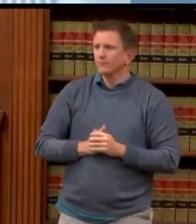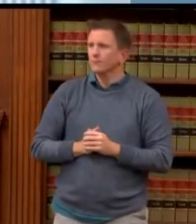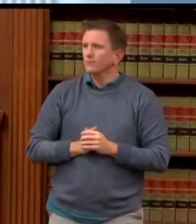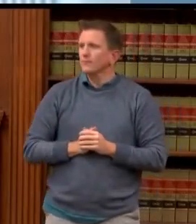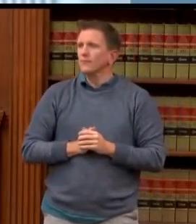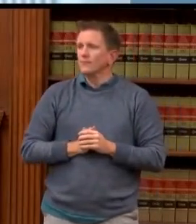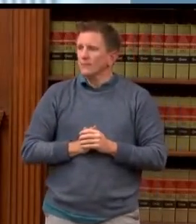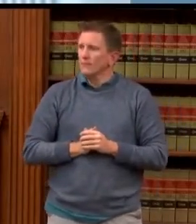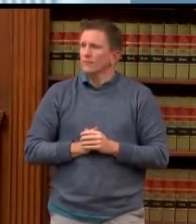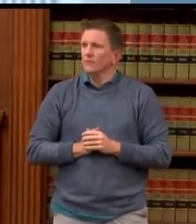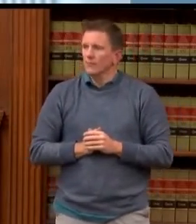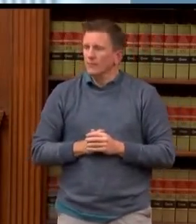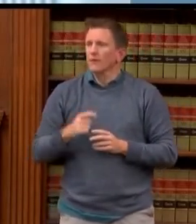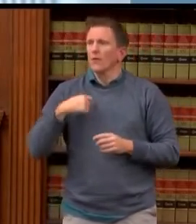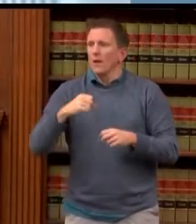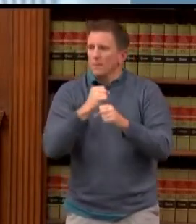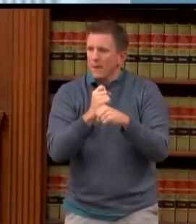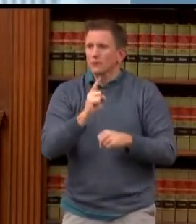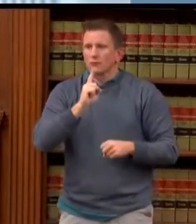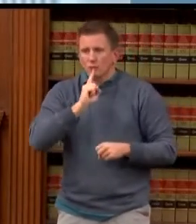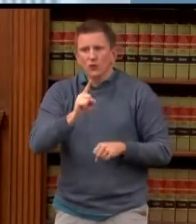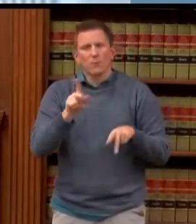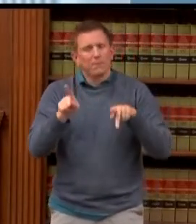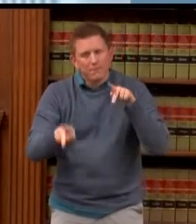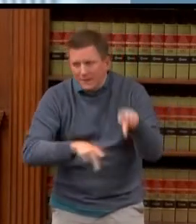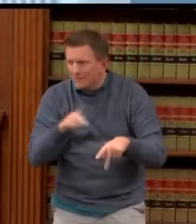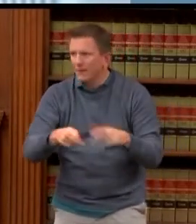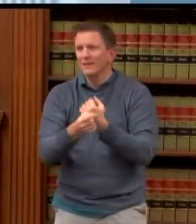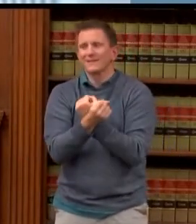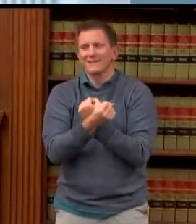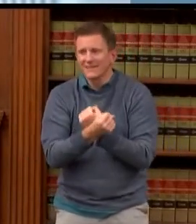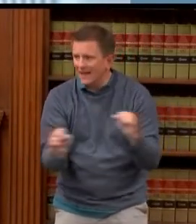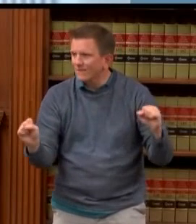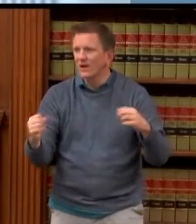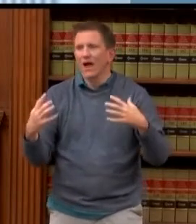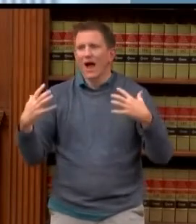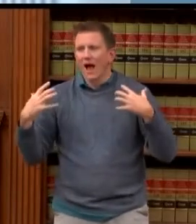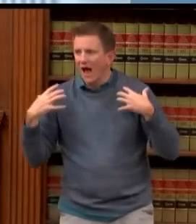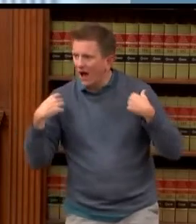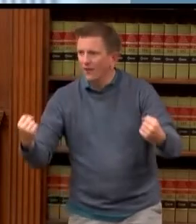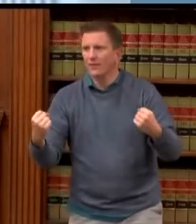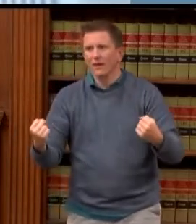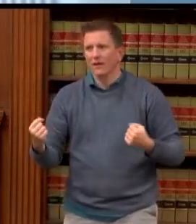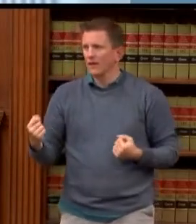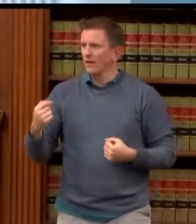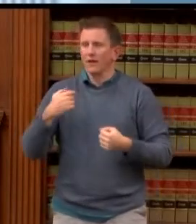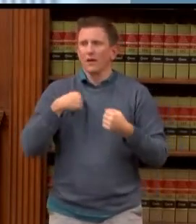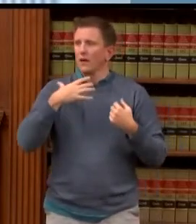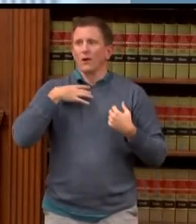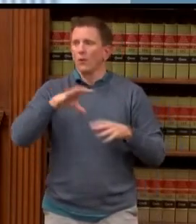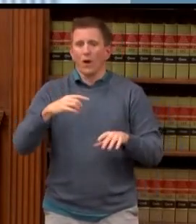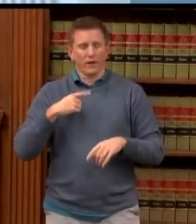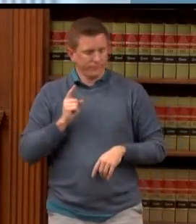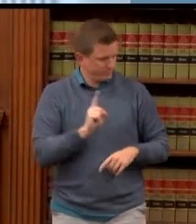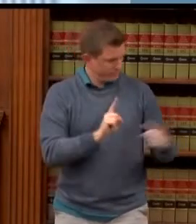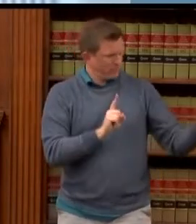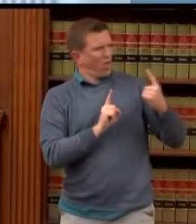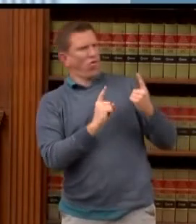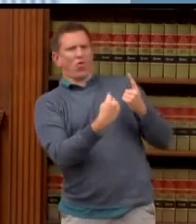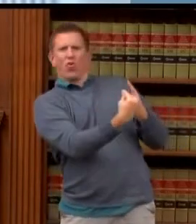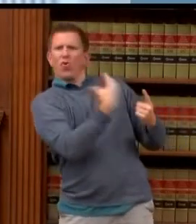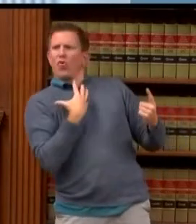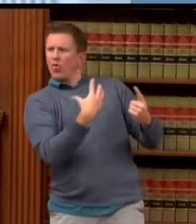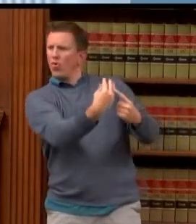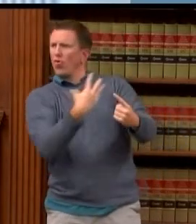to make sure that no one else is placed in a precarious situation. So you're not going to hear me talk about curfews. You're going to hear